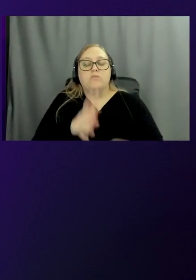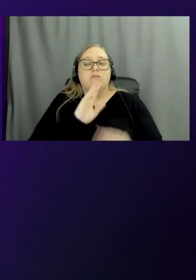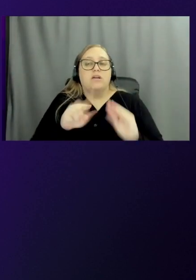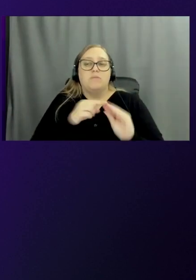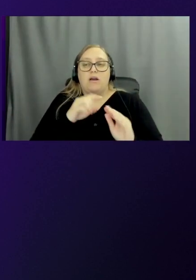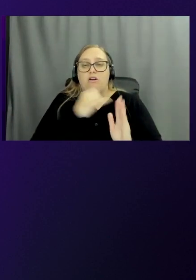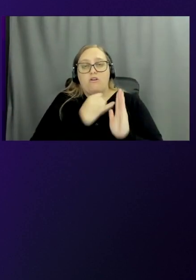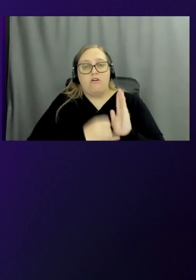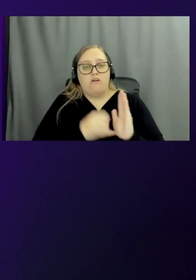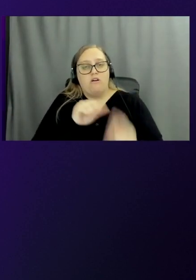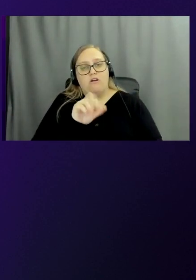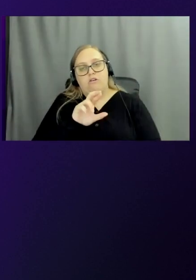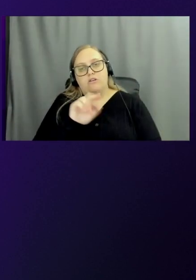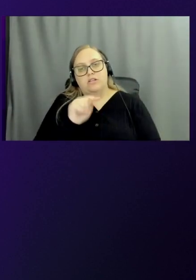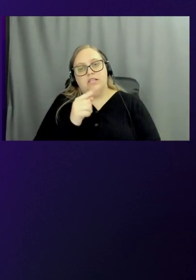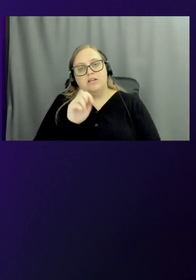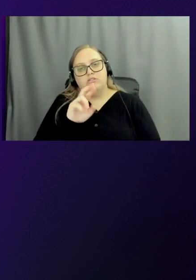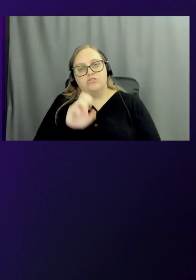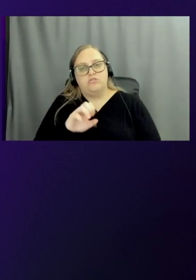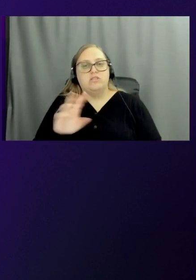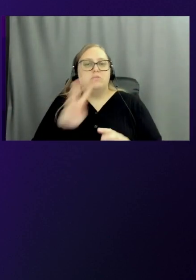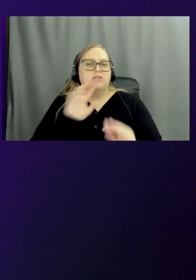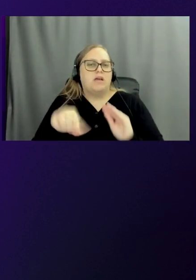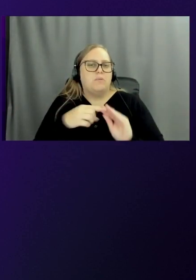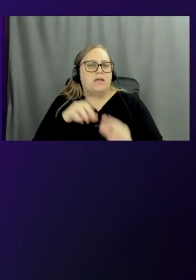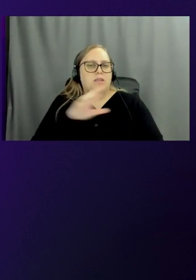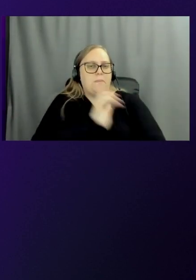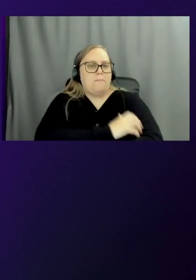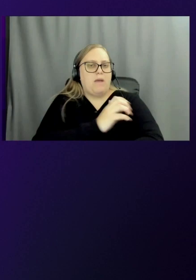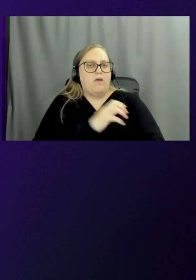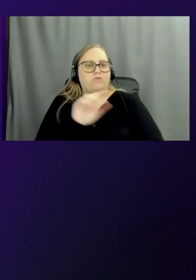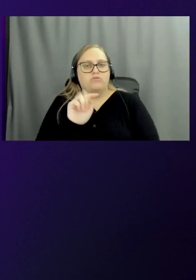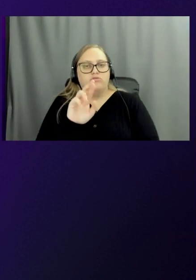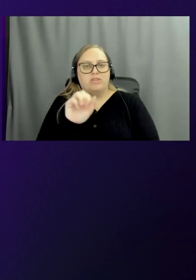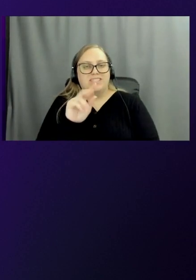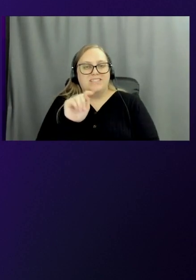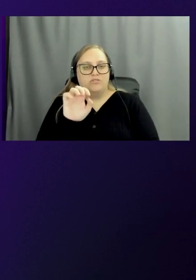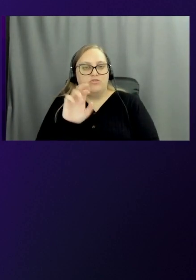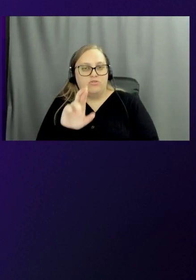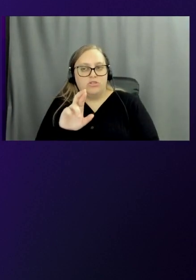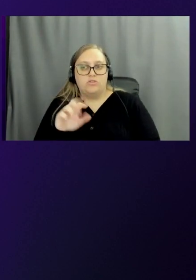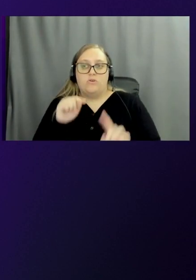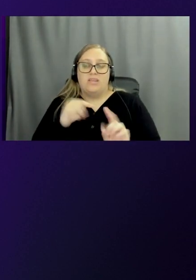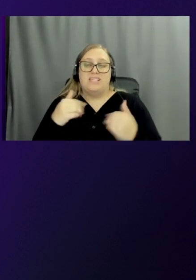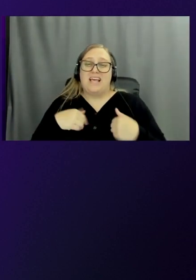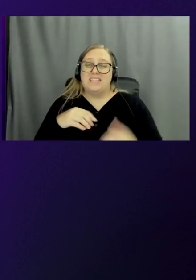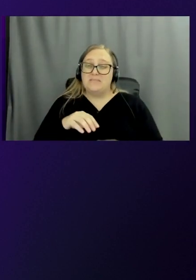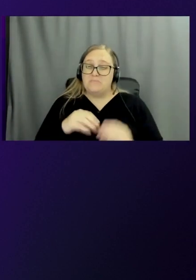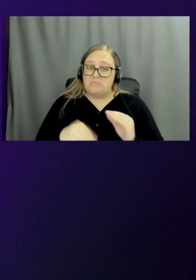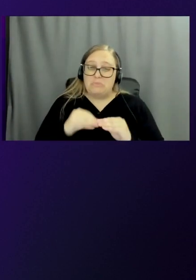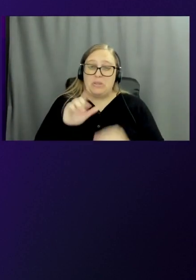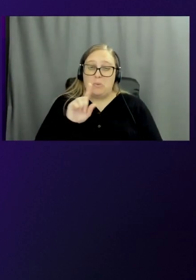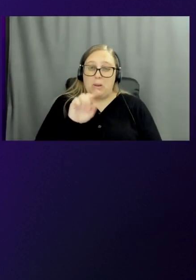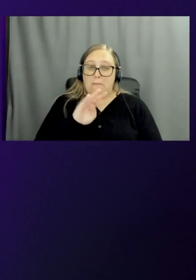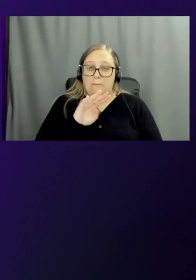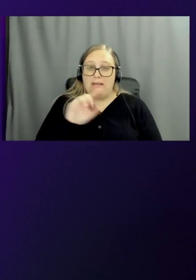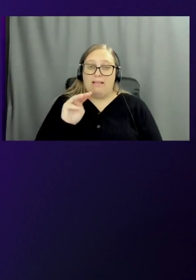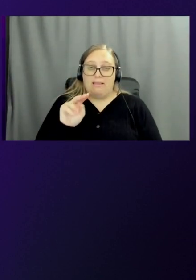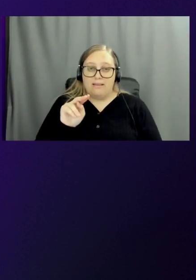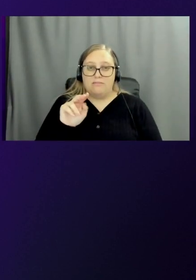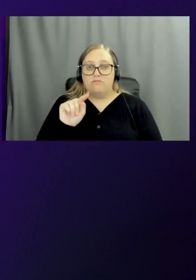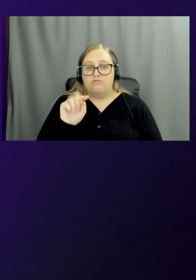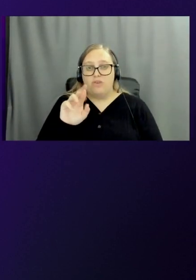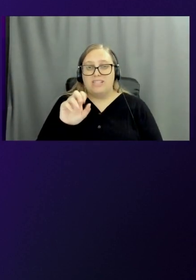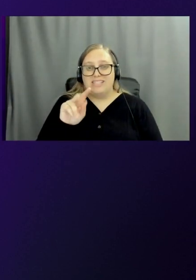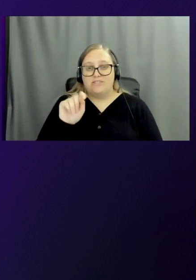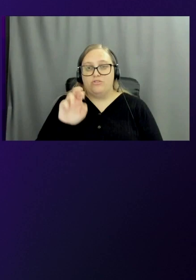moment talking about the power of transistors. A Graviton 3 CPU has around 55 billion transistors, and every time one of those switches on or off,